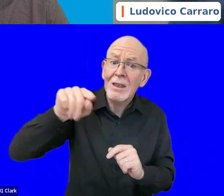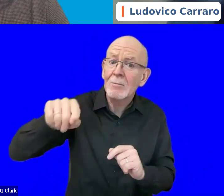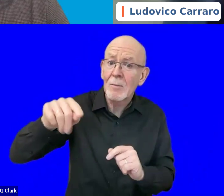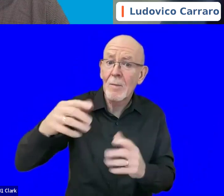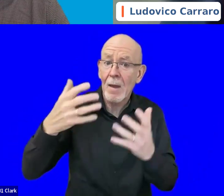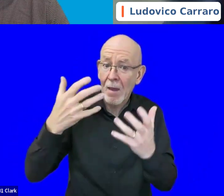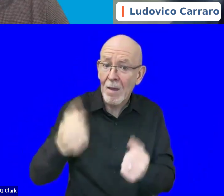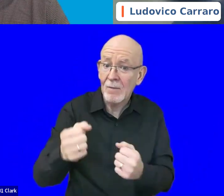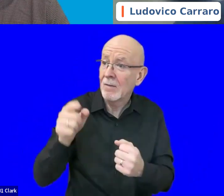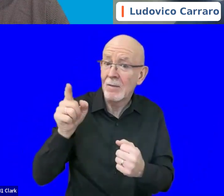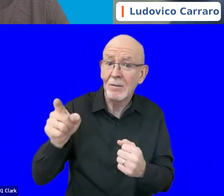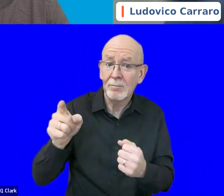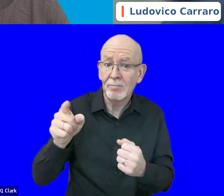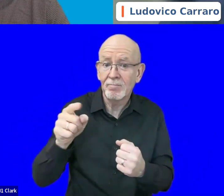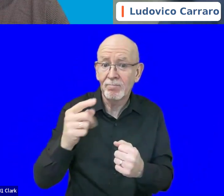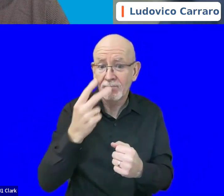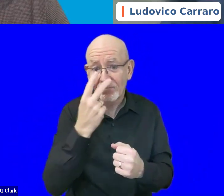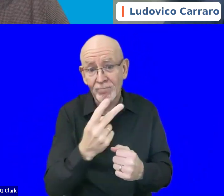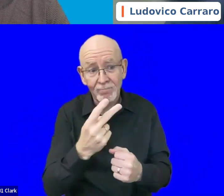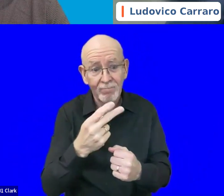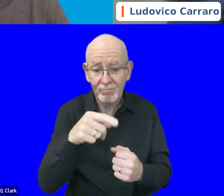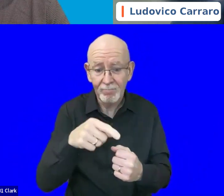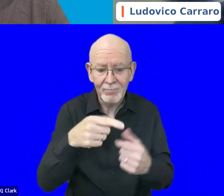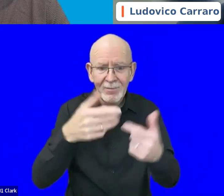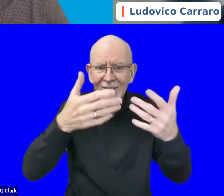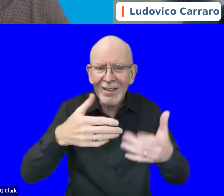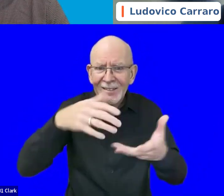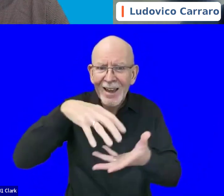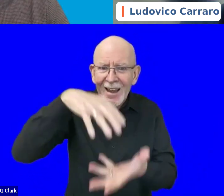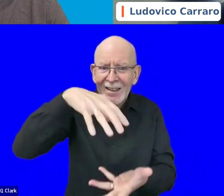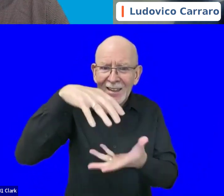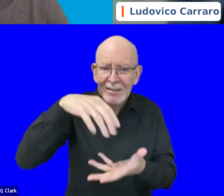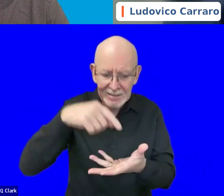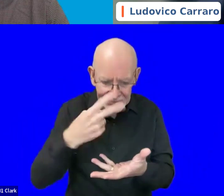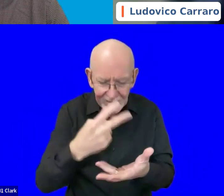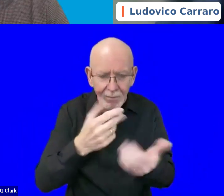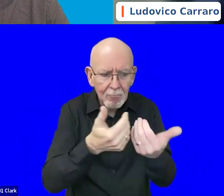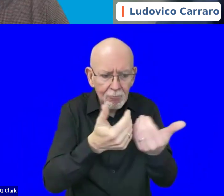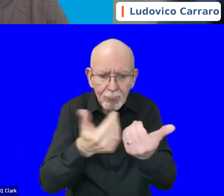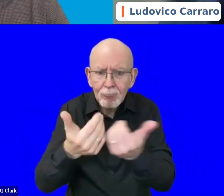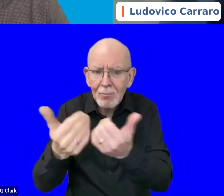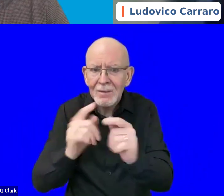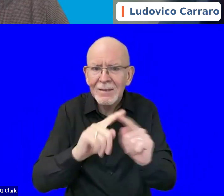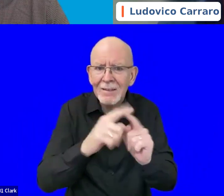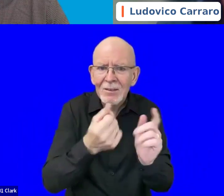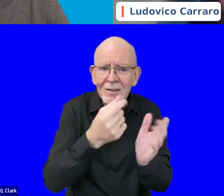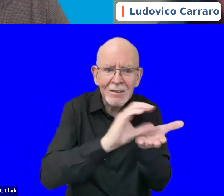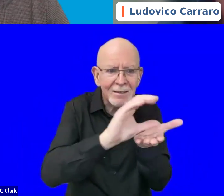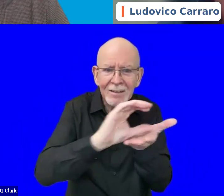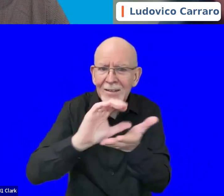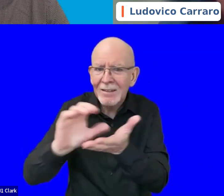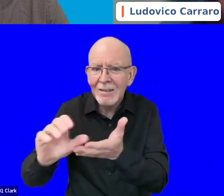allowances for different disability groups. Yeah, that is not the way to answer the needs of those people.